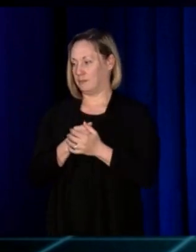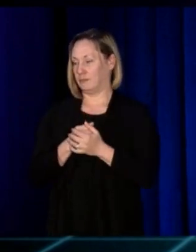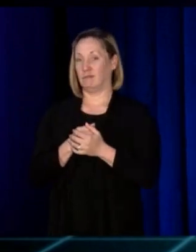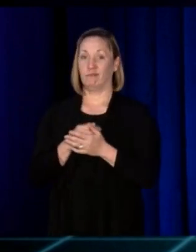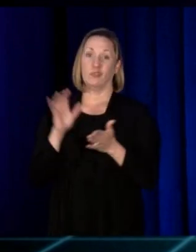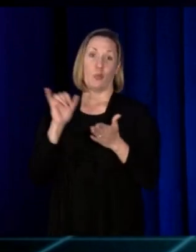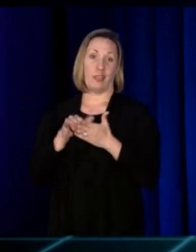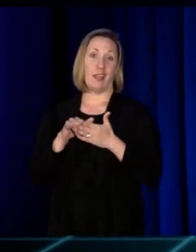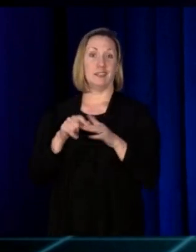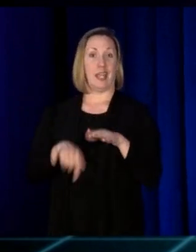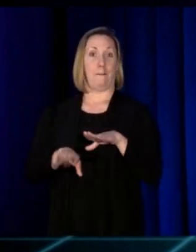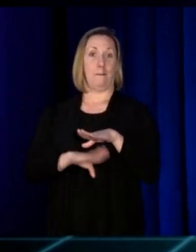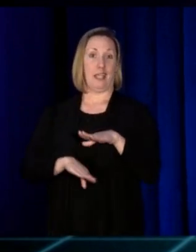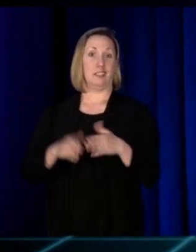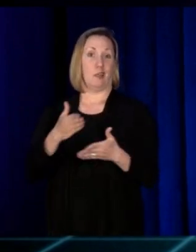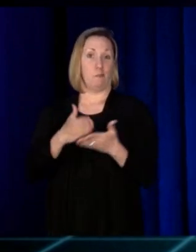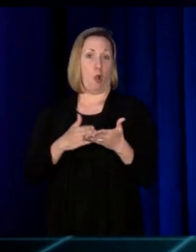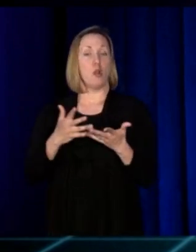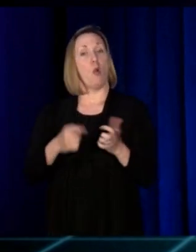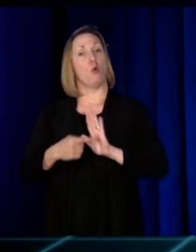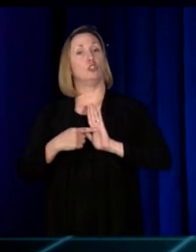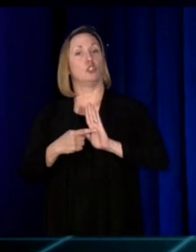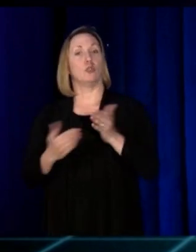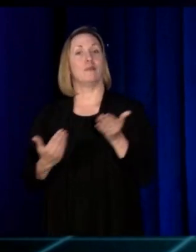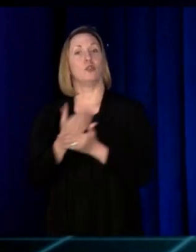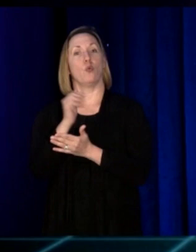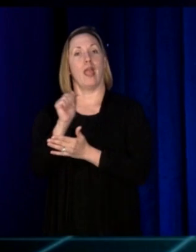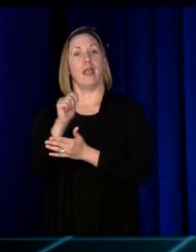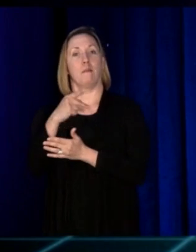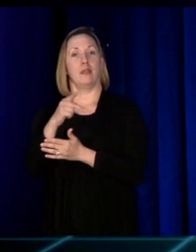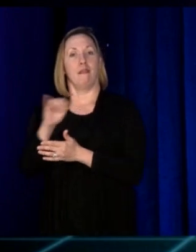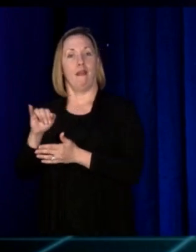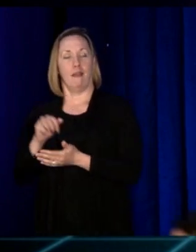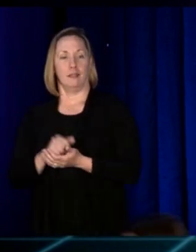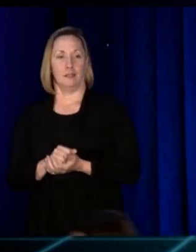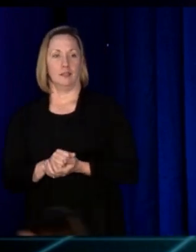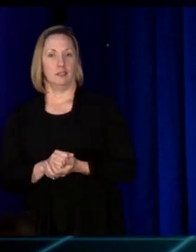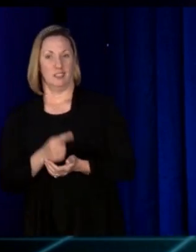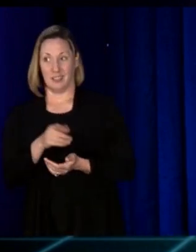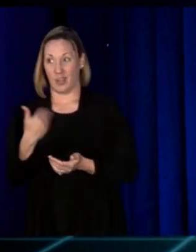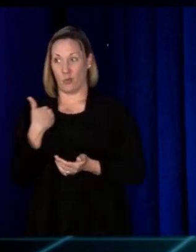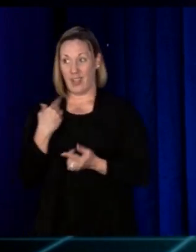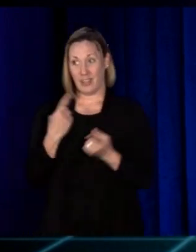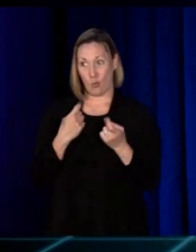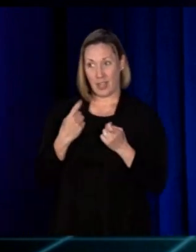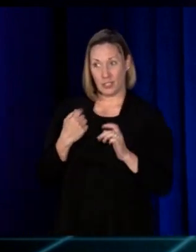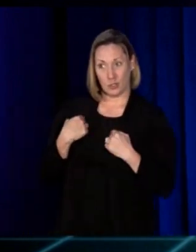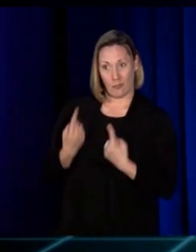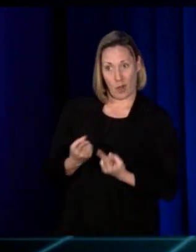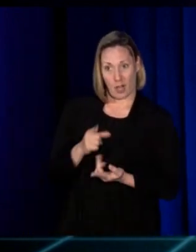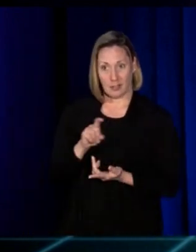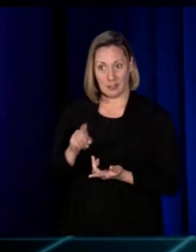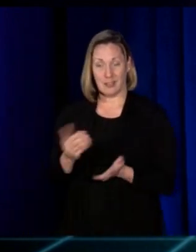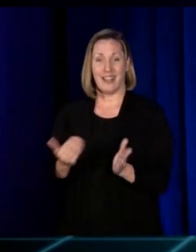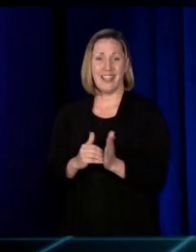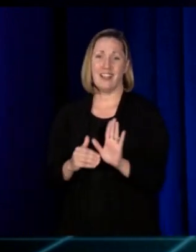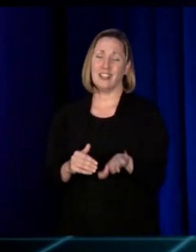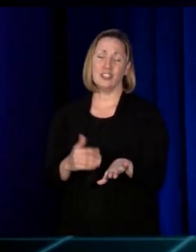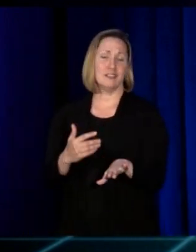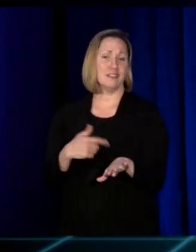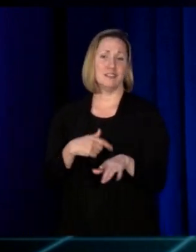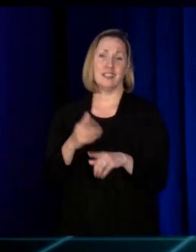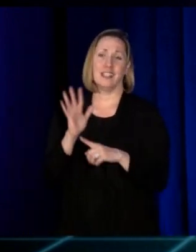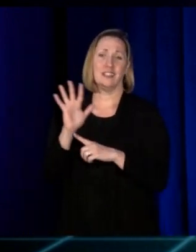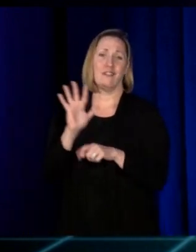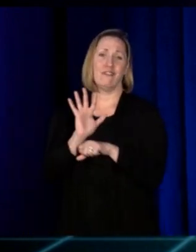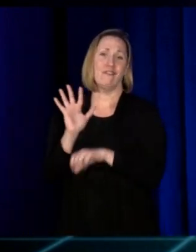that's kind of that basic part. I want to show you some of these new APIs. Does anyone have any questions so far? Again, let's just make, it's like 5